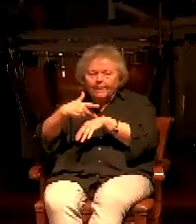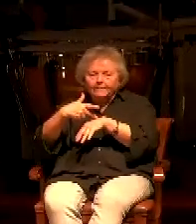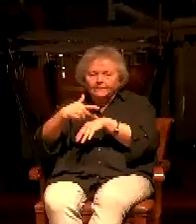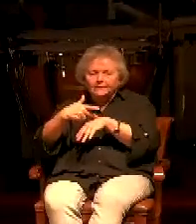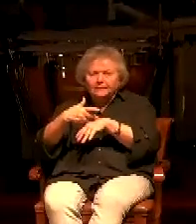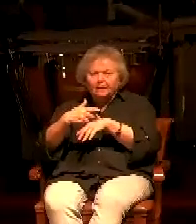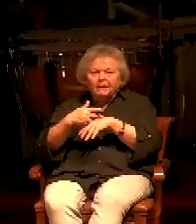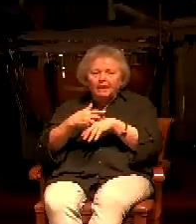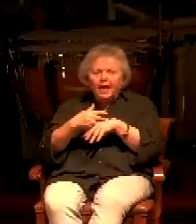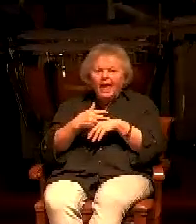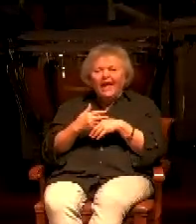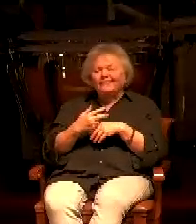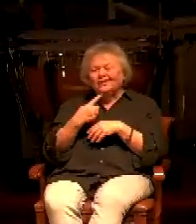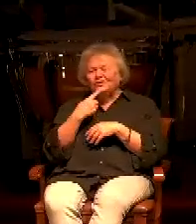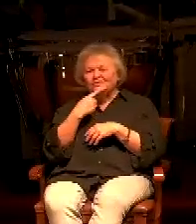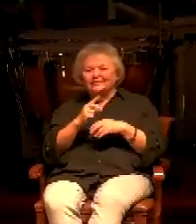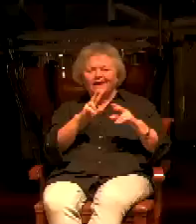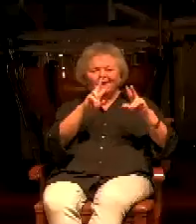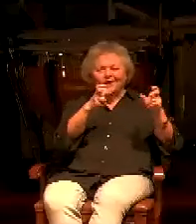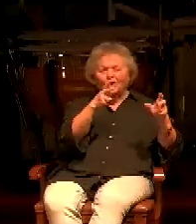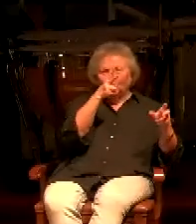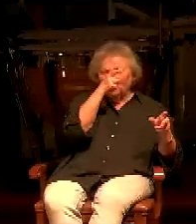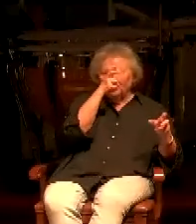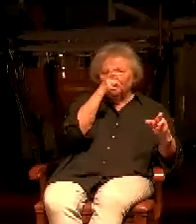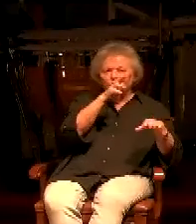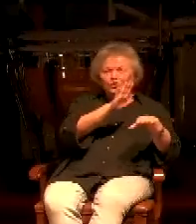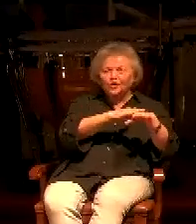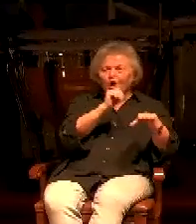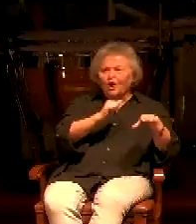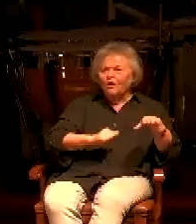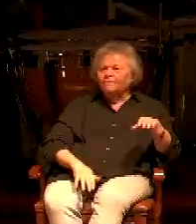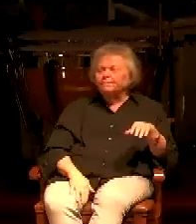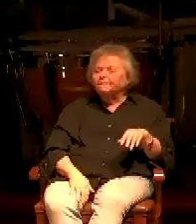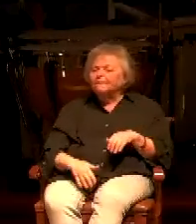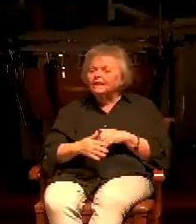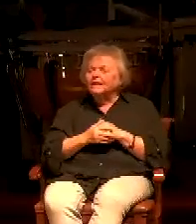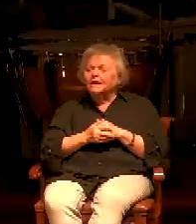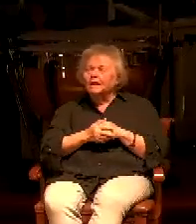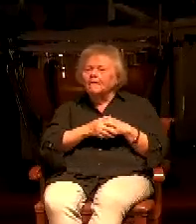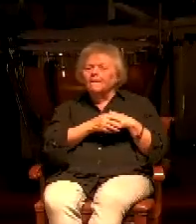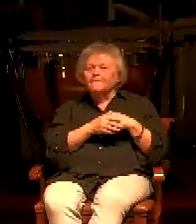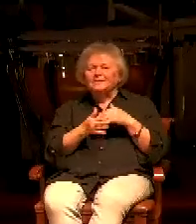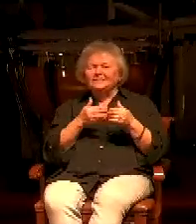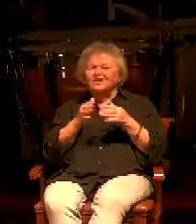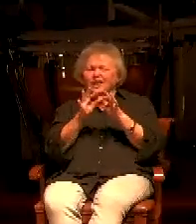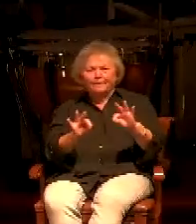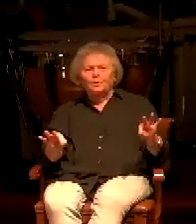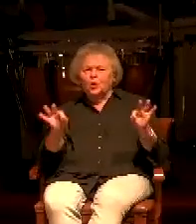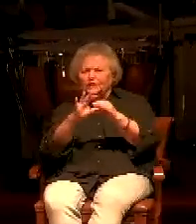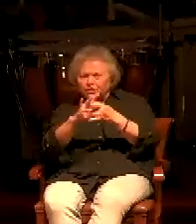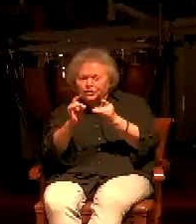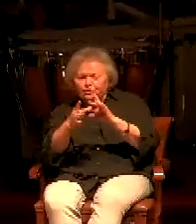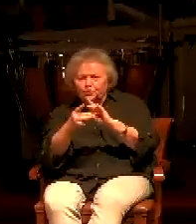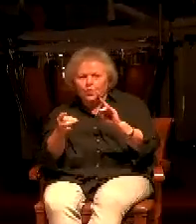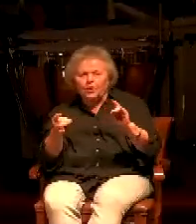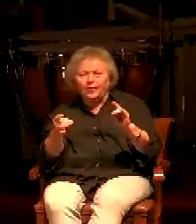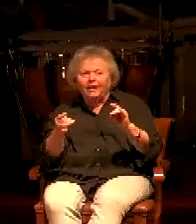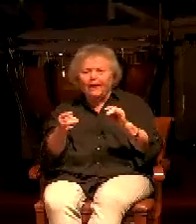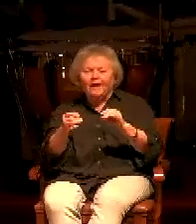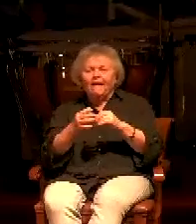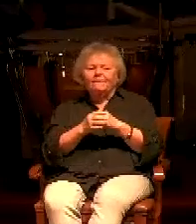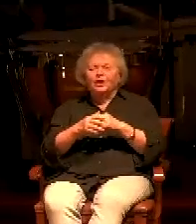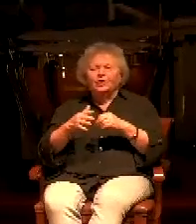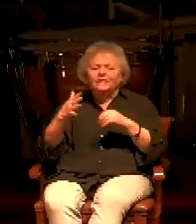call. And so it could be just the banging of this trumpet or gong. But either way, that's not important to the story. There is some identifiable